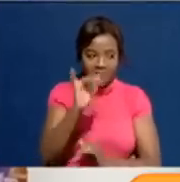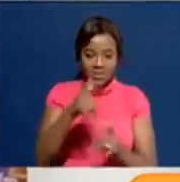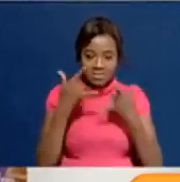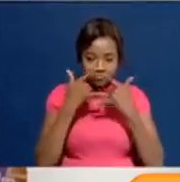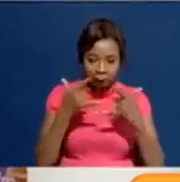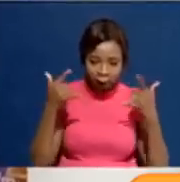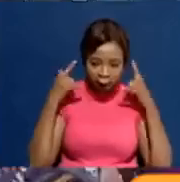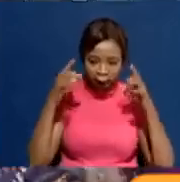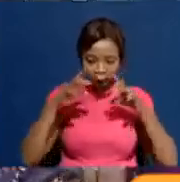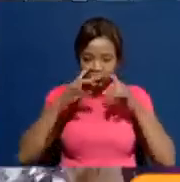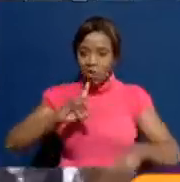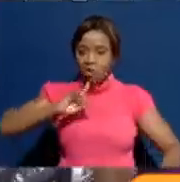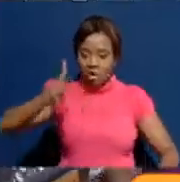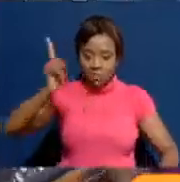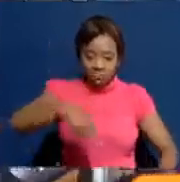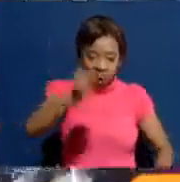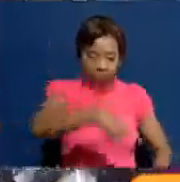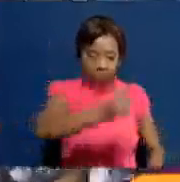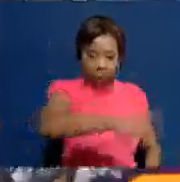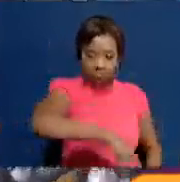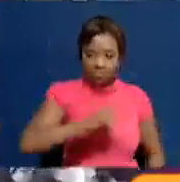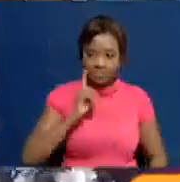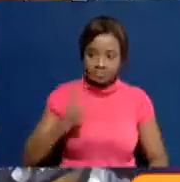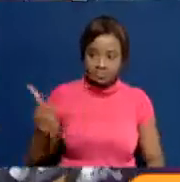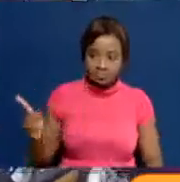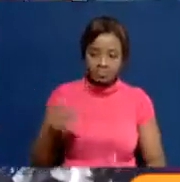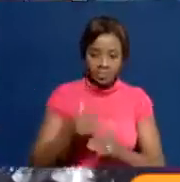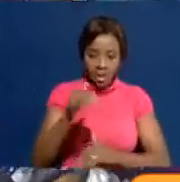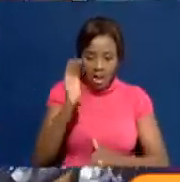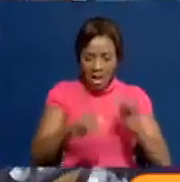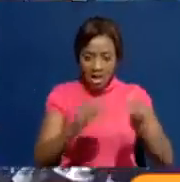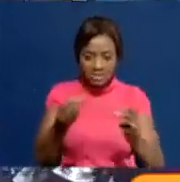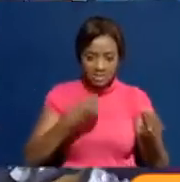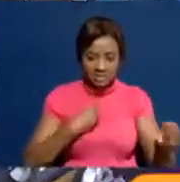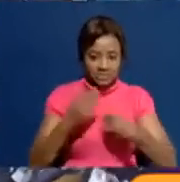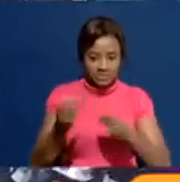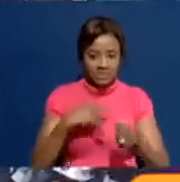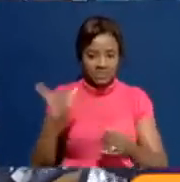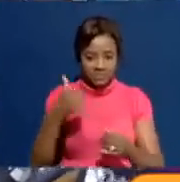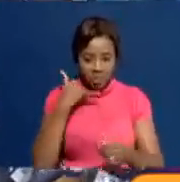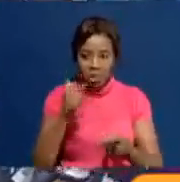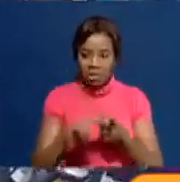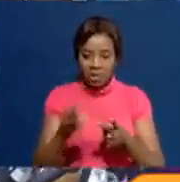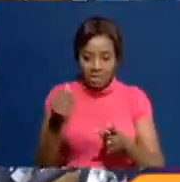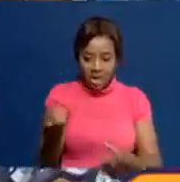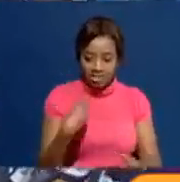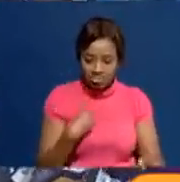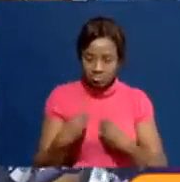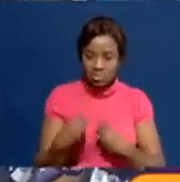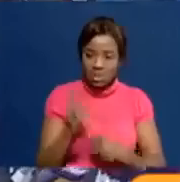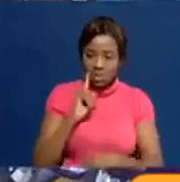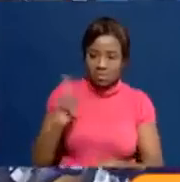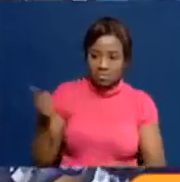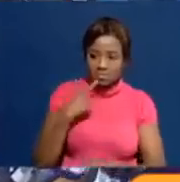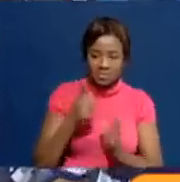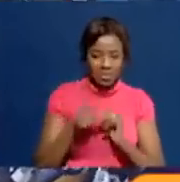armed thugs ordering the presenters to lay flat on the ground before asking them to surrender their mobile phones and money. The presenters say